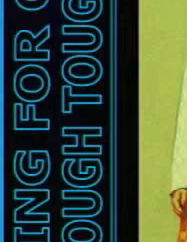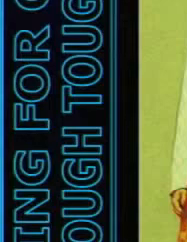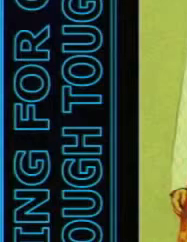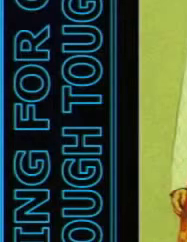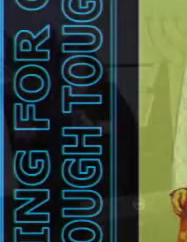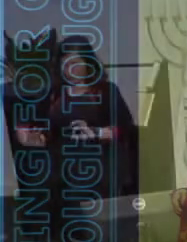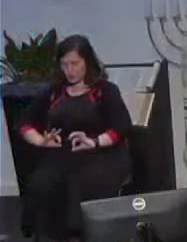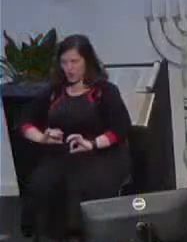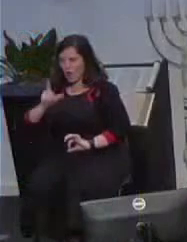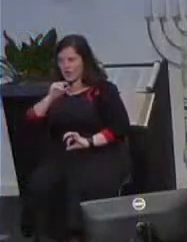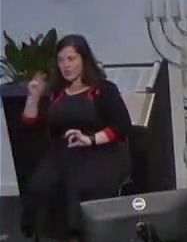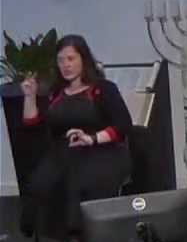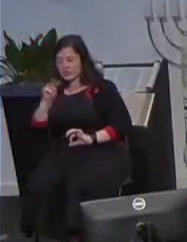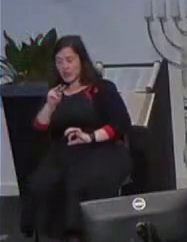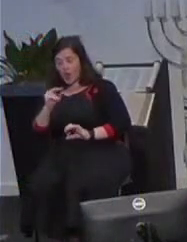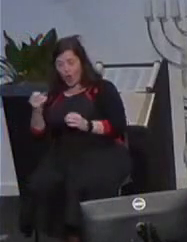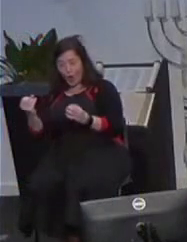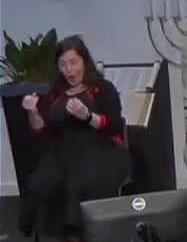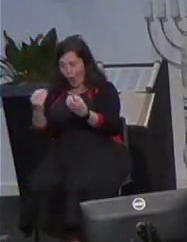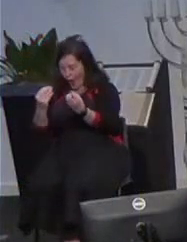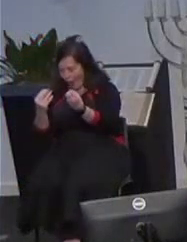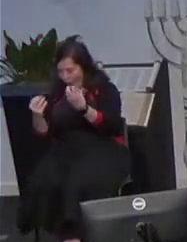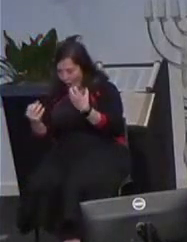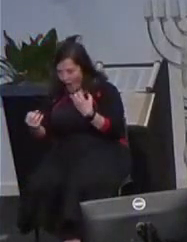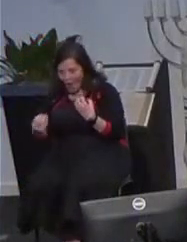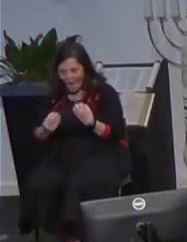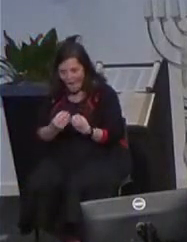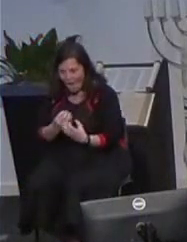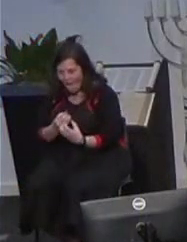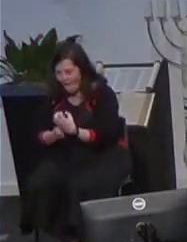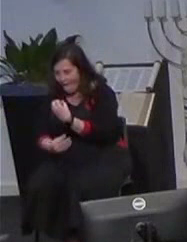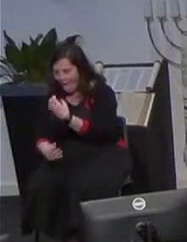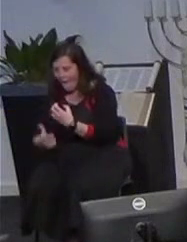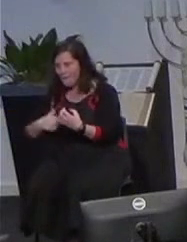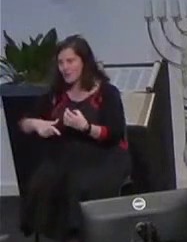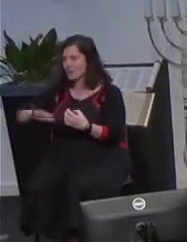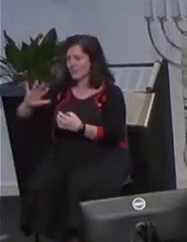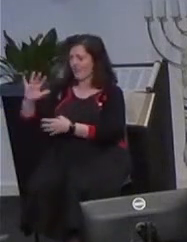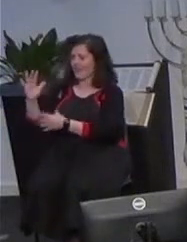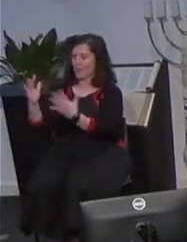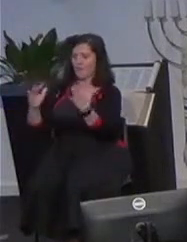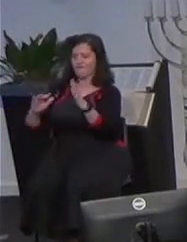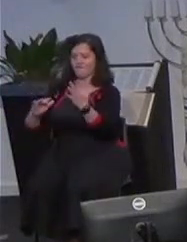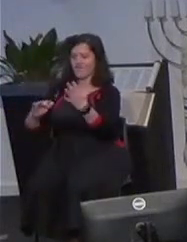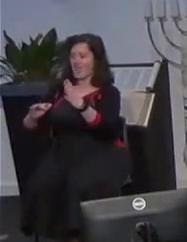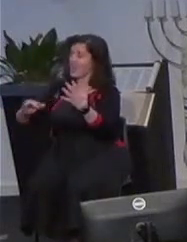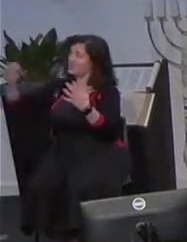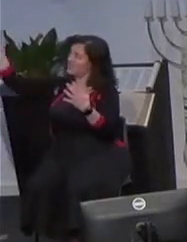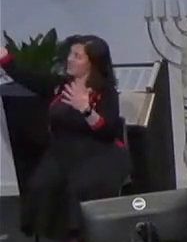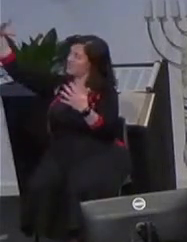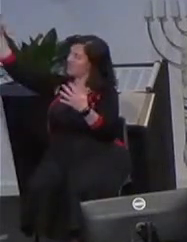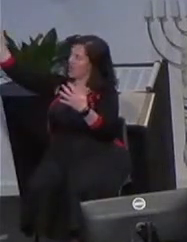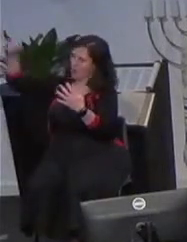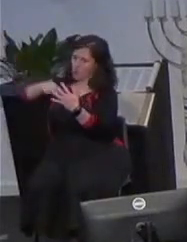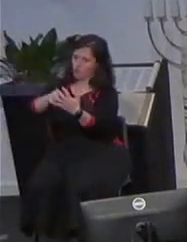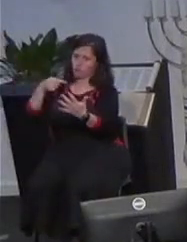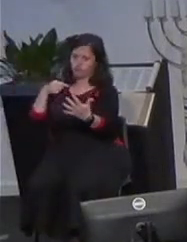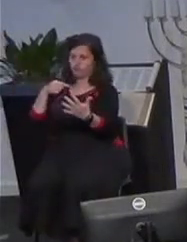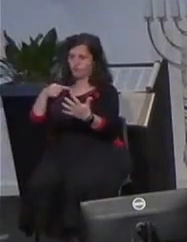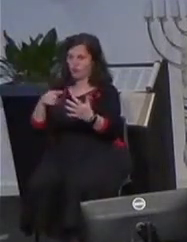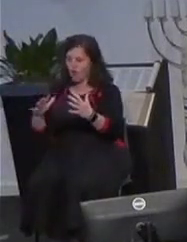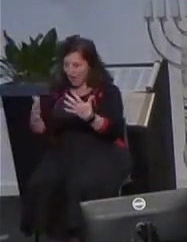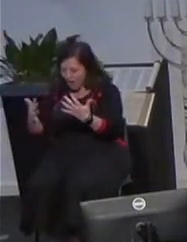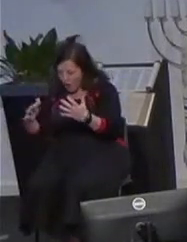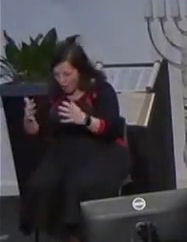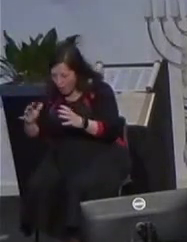ark behind that veil in the Holy of Holies. But what would happen would be that the high priest would come out, and when he would